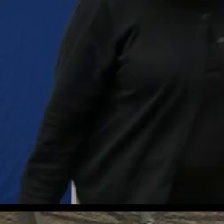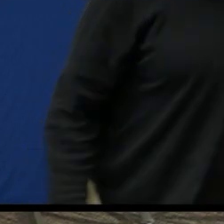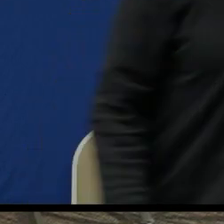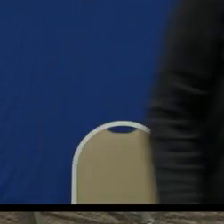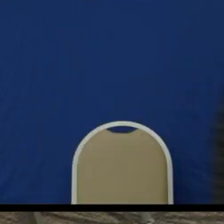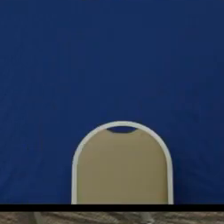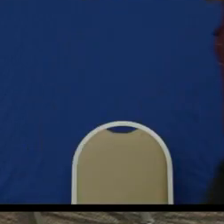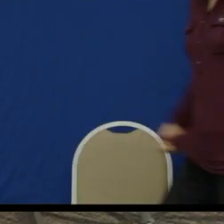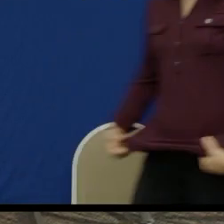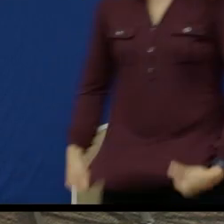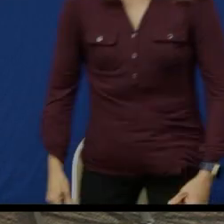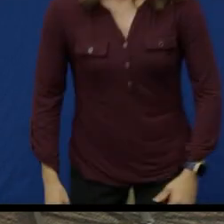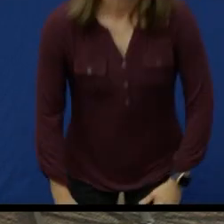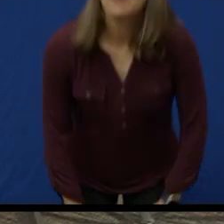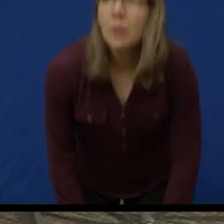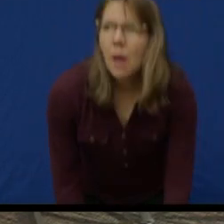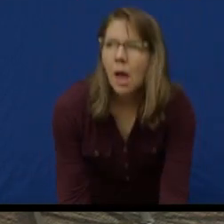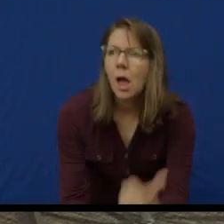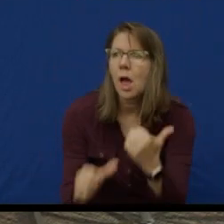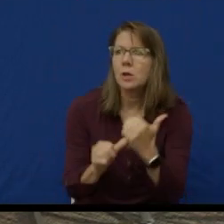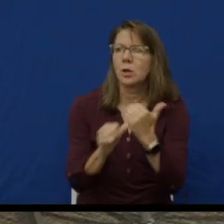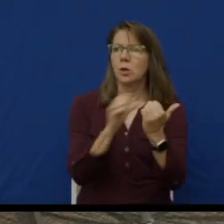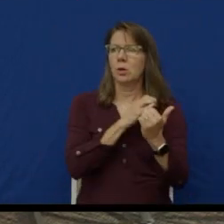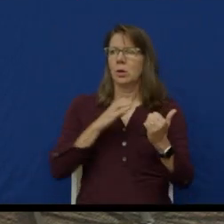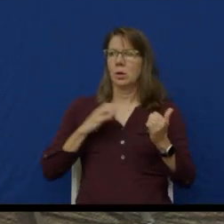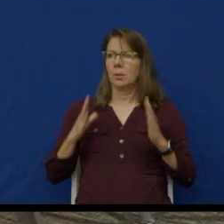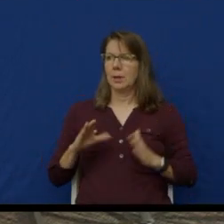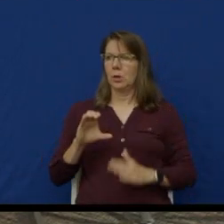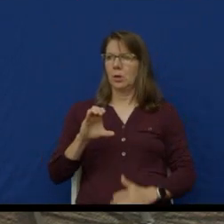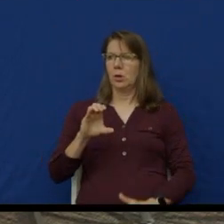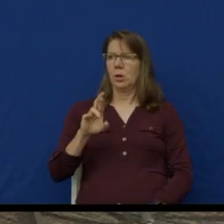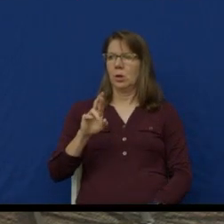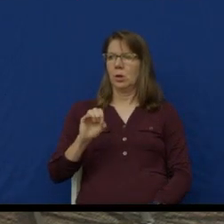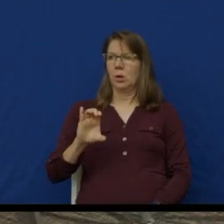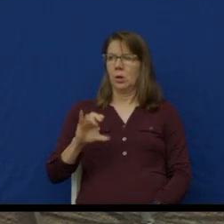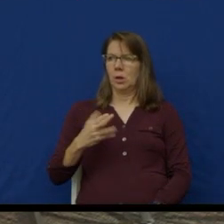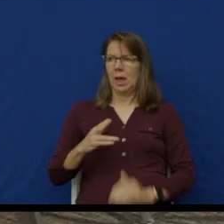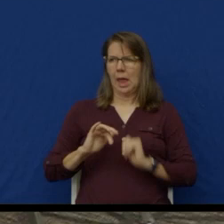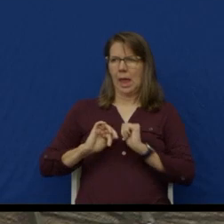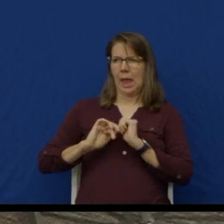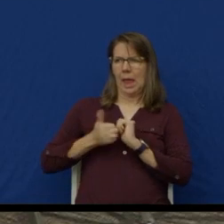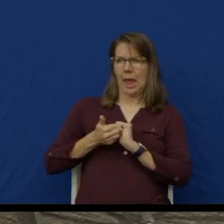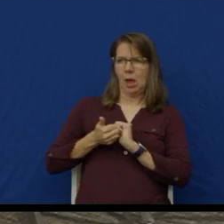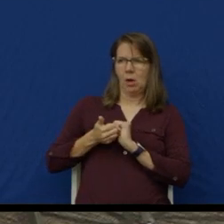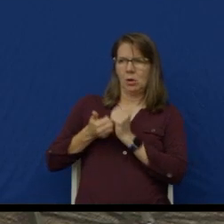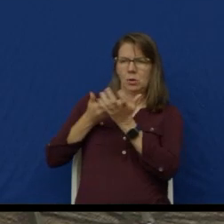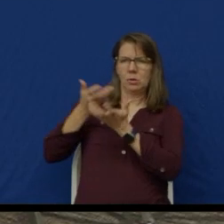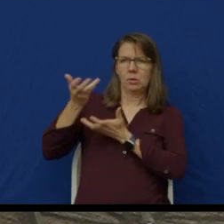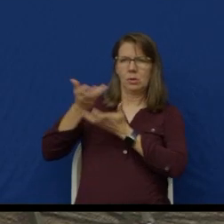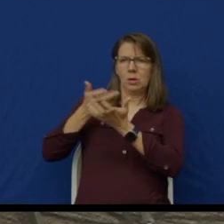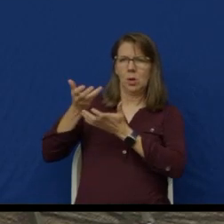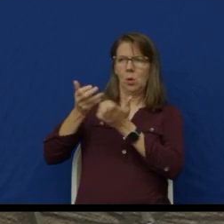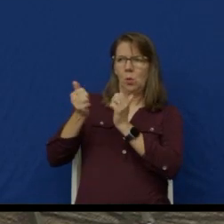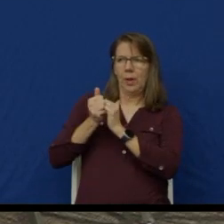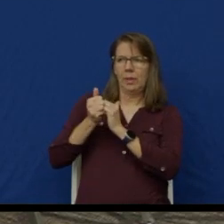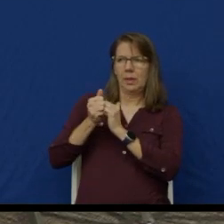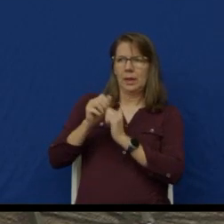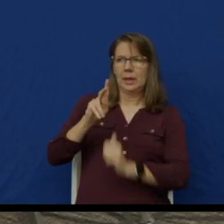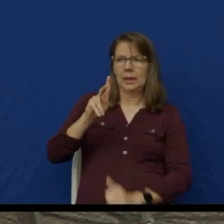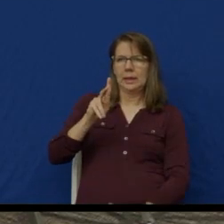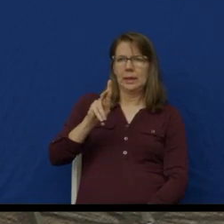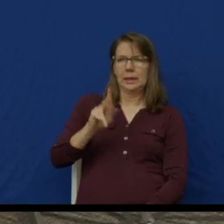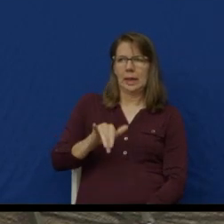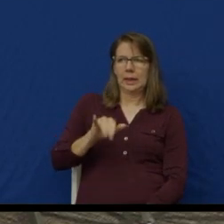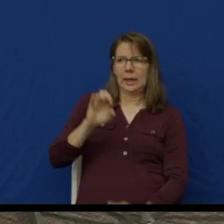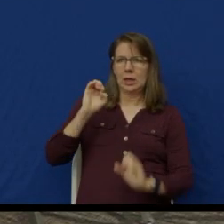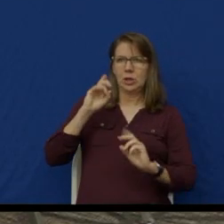Yes, please. Associate Commissioner Crouch, how do you interface with Kentucky Education Television? Oh, yes. I'm one of